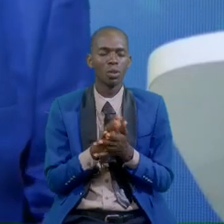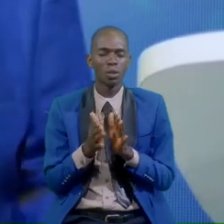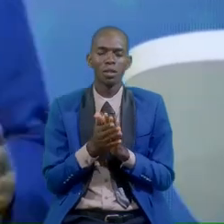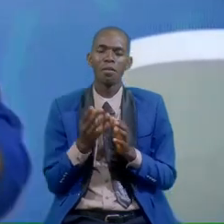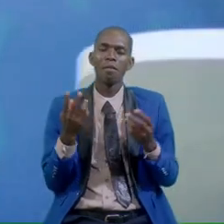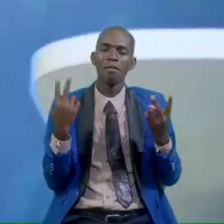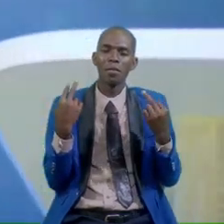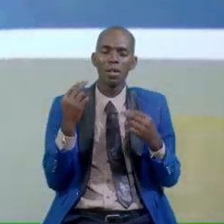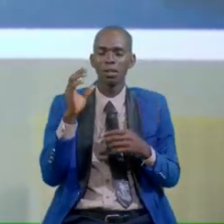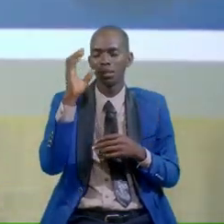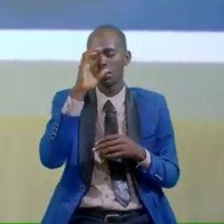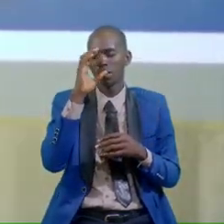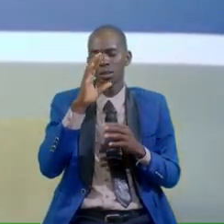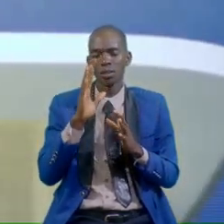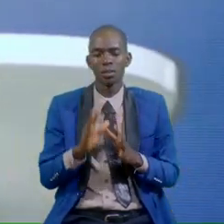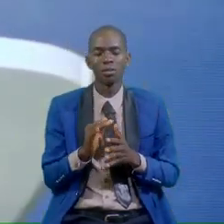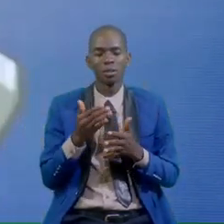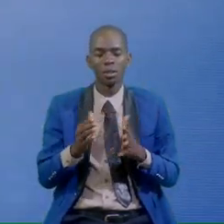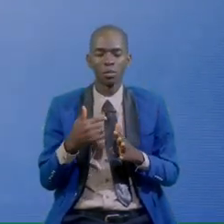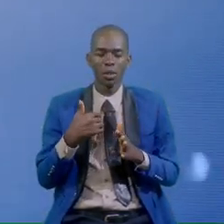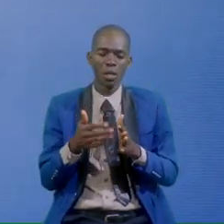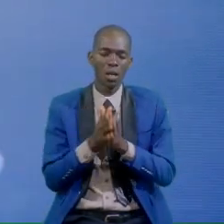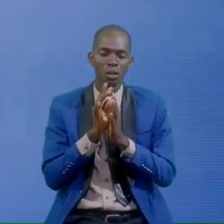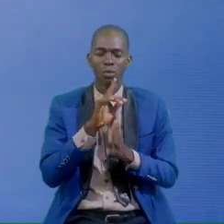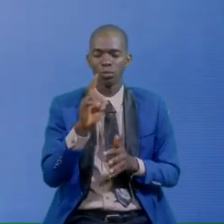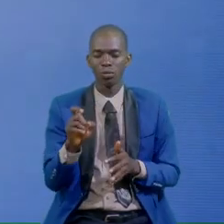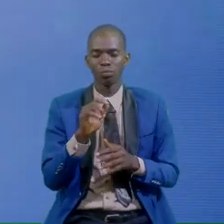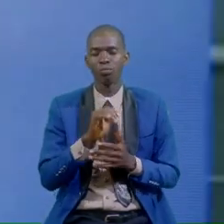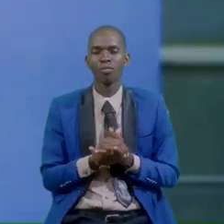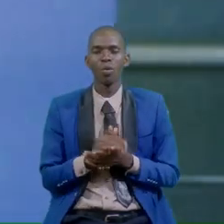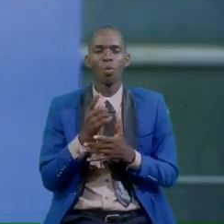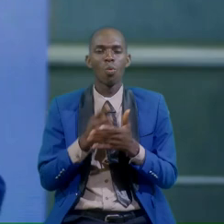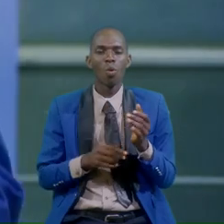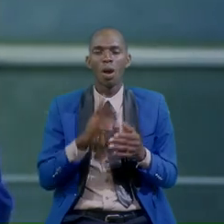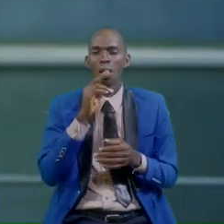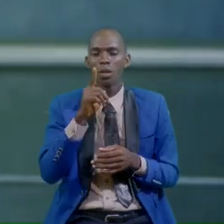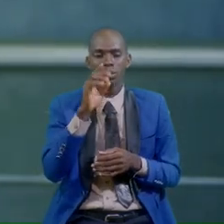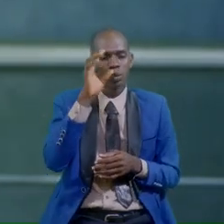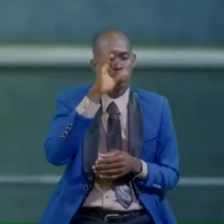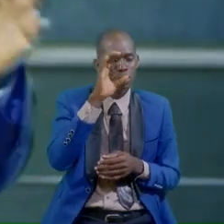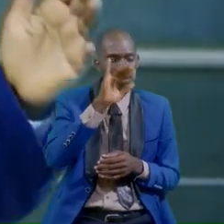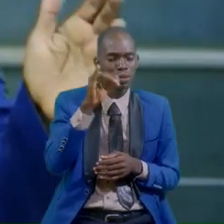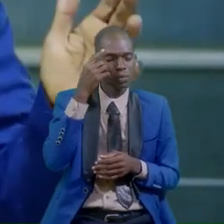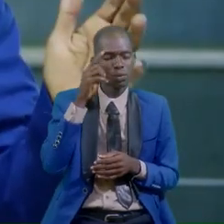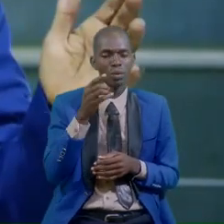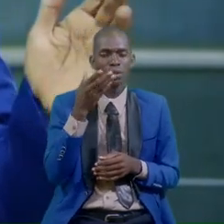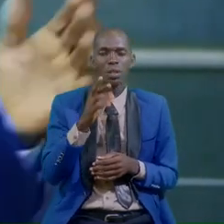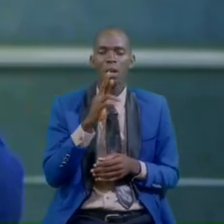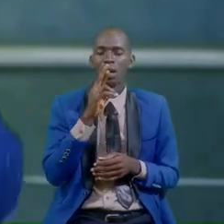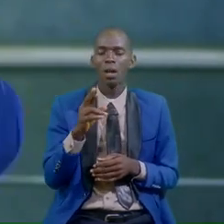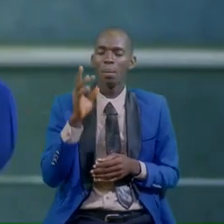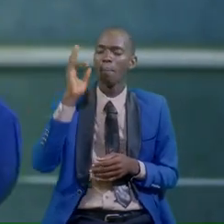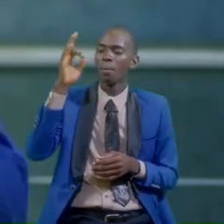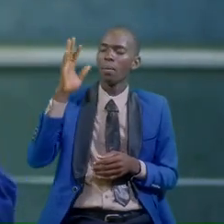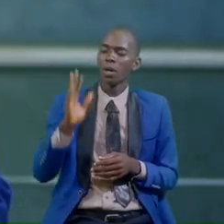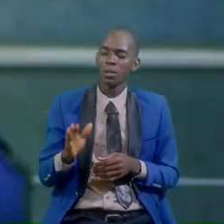you, what are you seeking for? There are pastors and ministers, they're seeking for